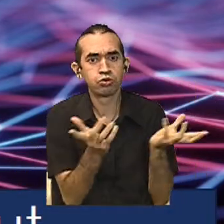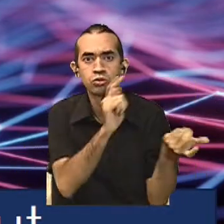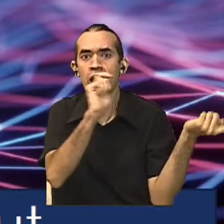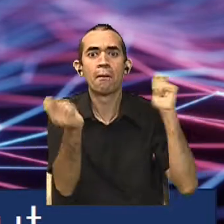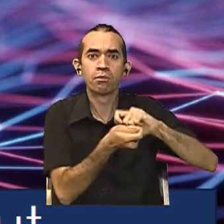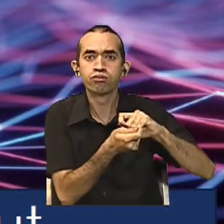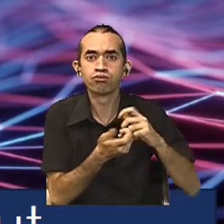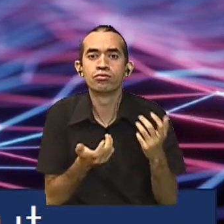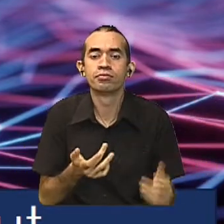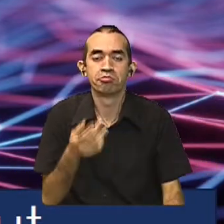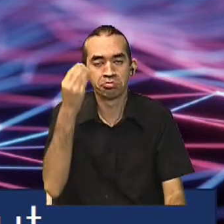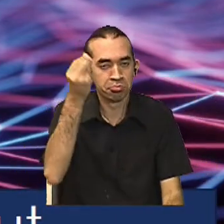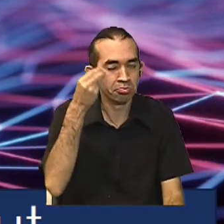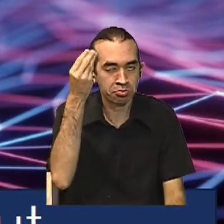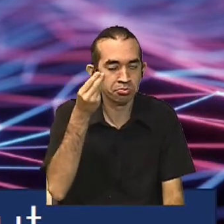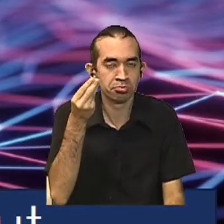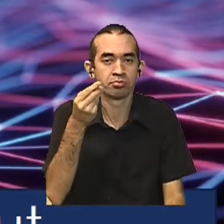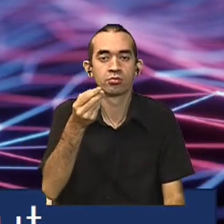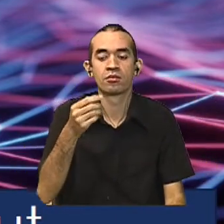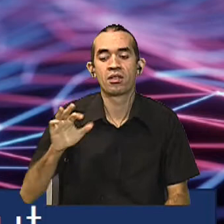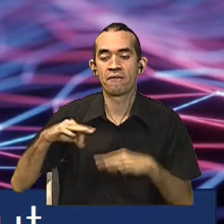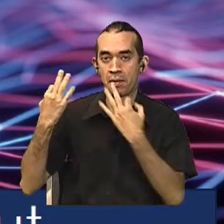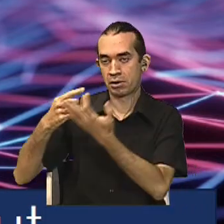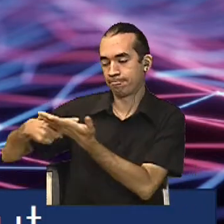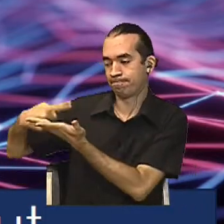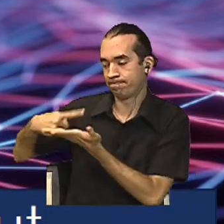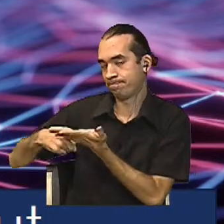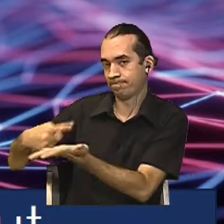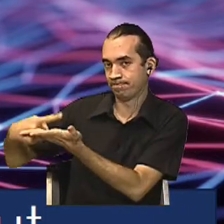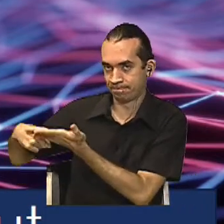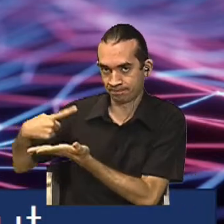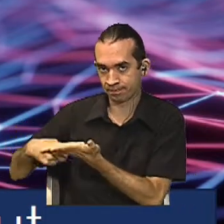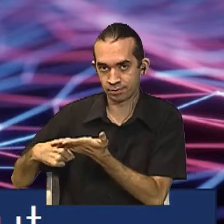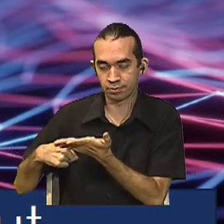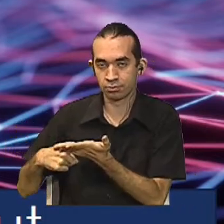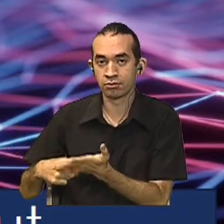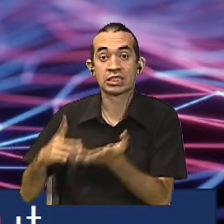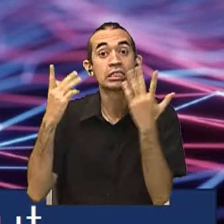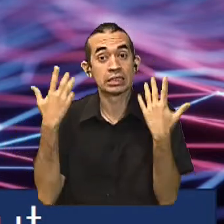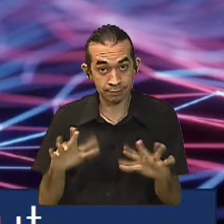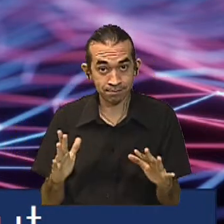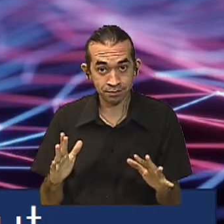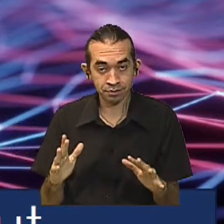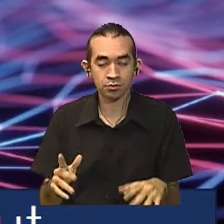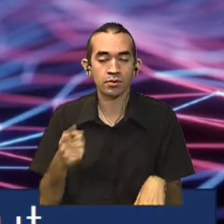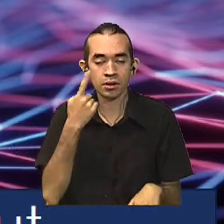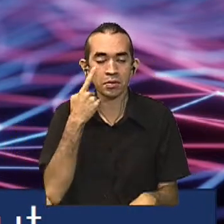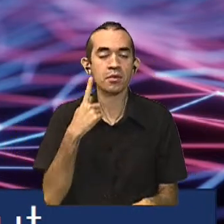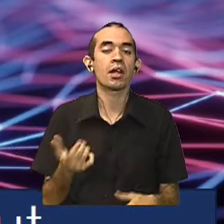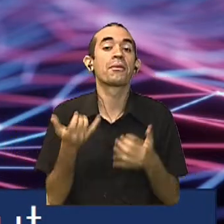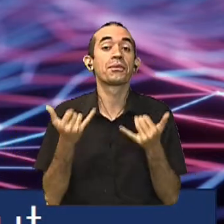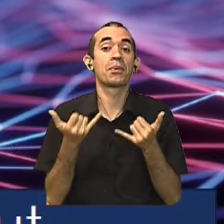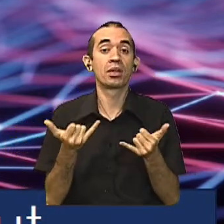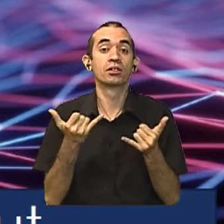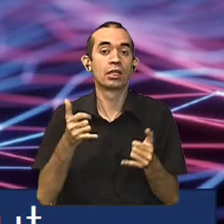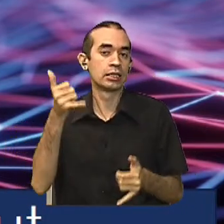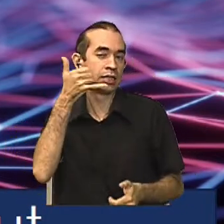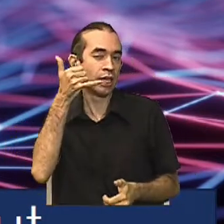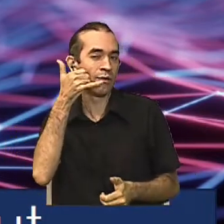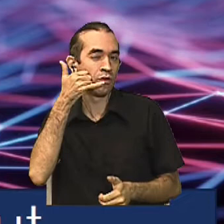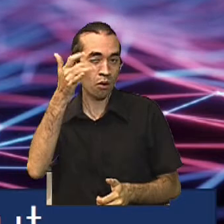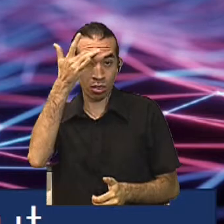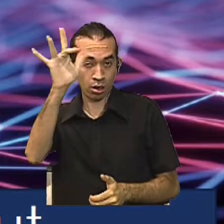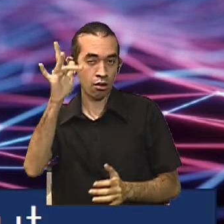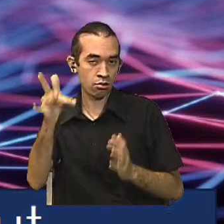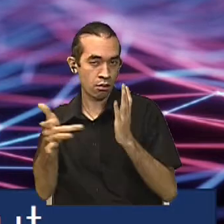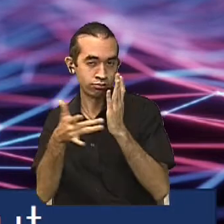Okay, think about it and discuss with your family. Nowadays, a smartphone is very useful